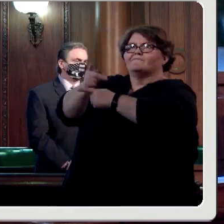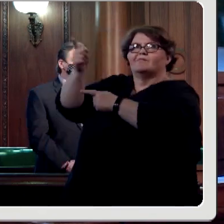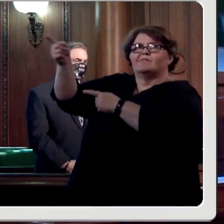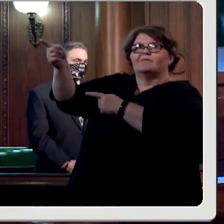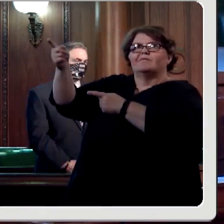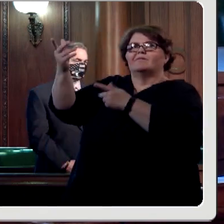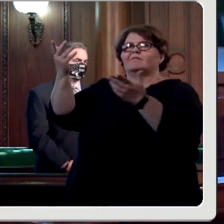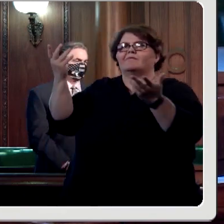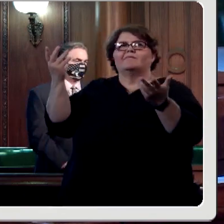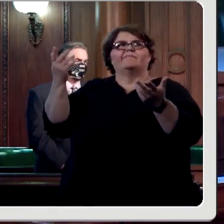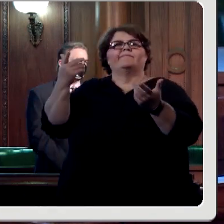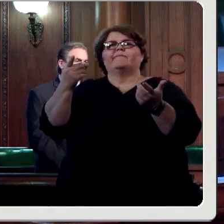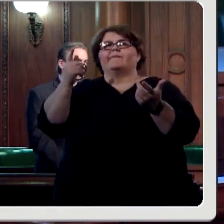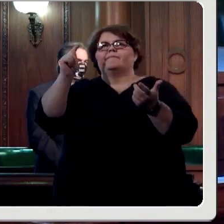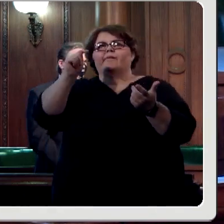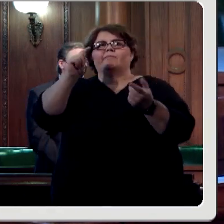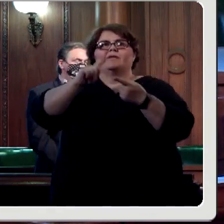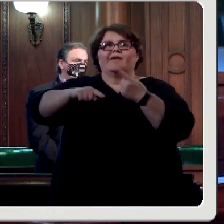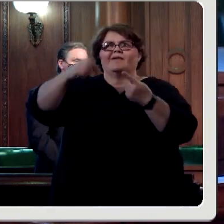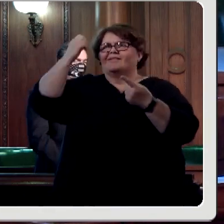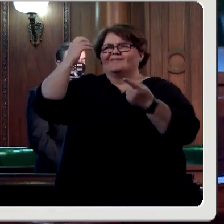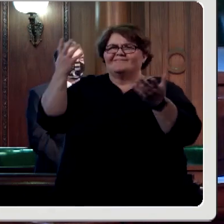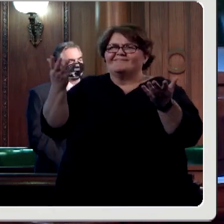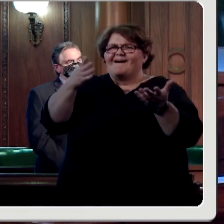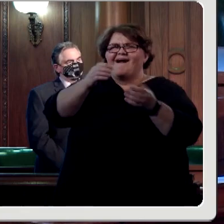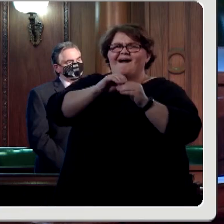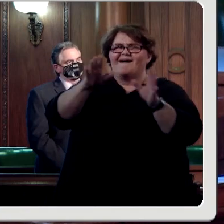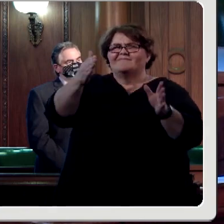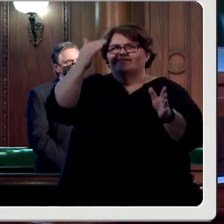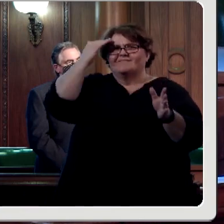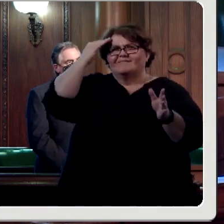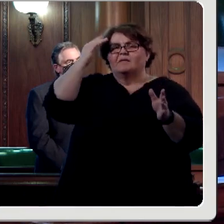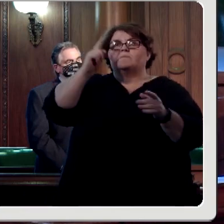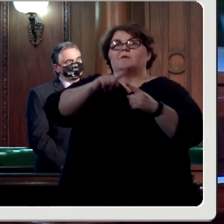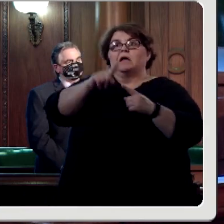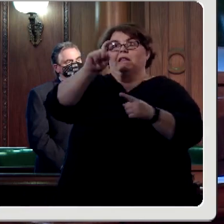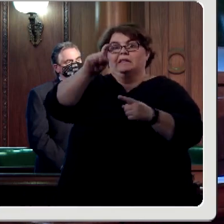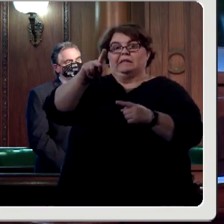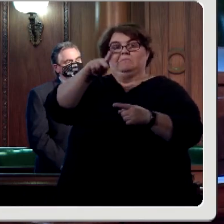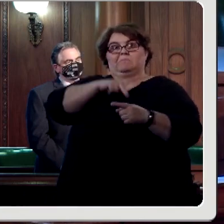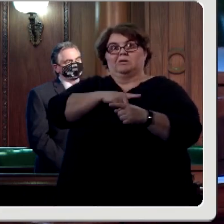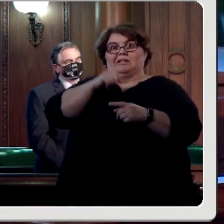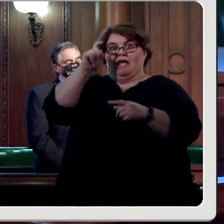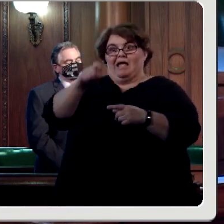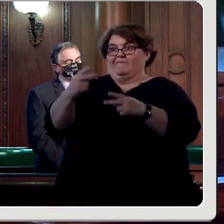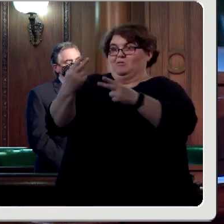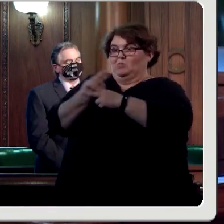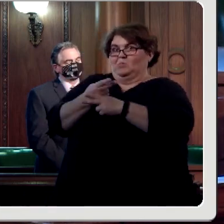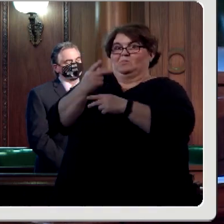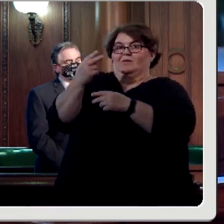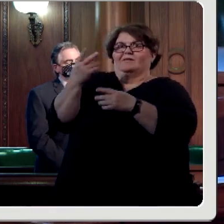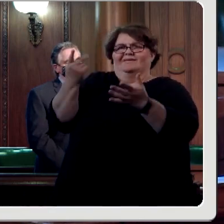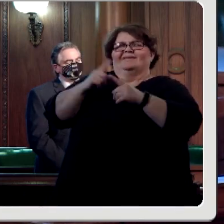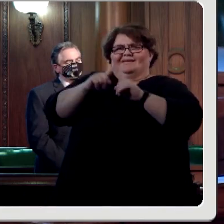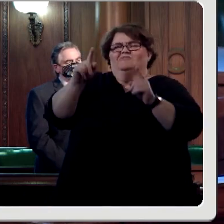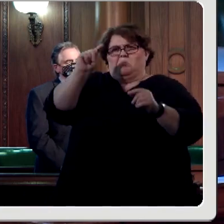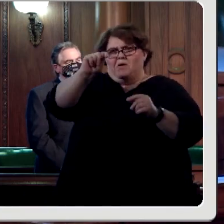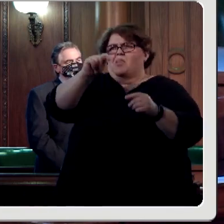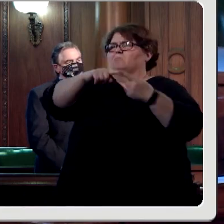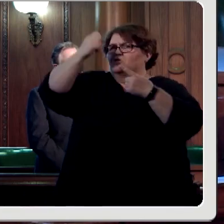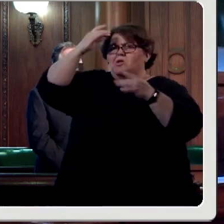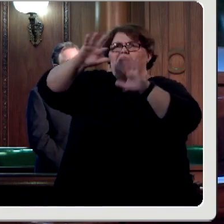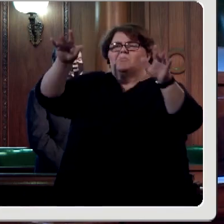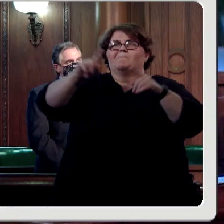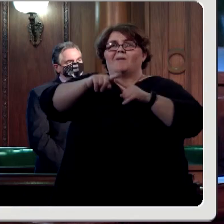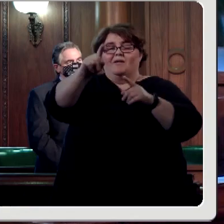efforts that will require personal, right, personal understanding of what your limitations are. But